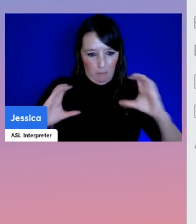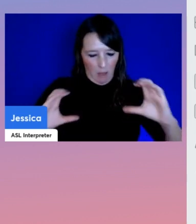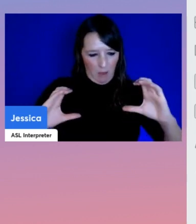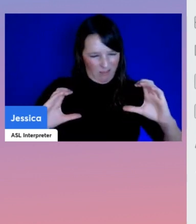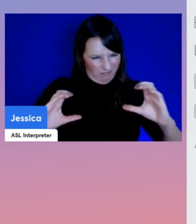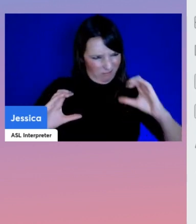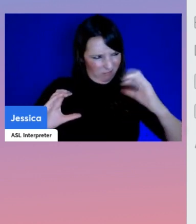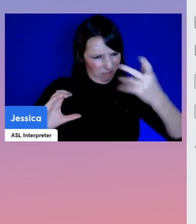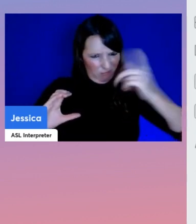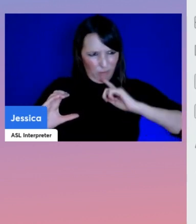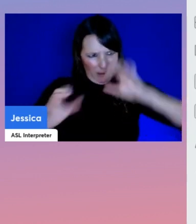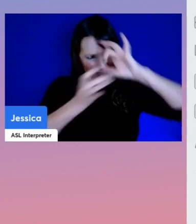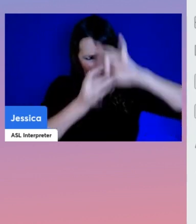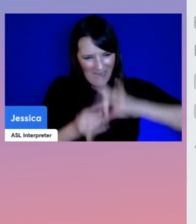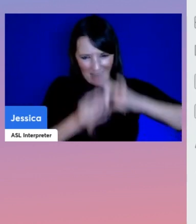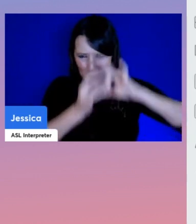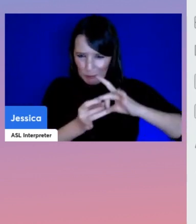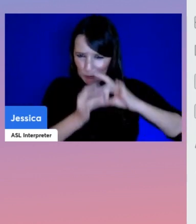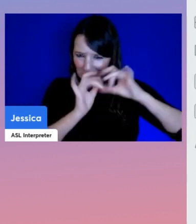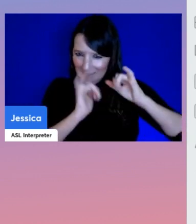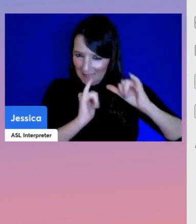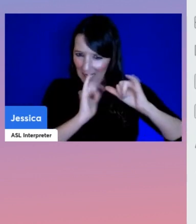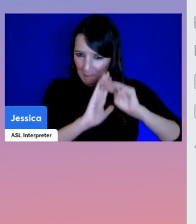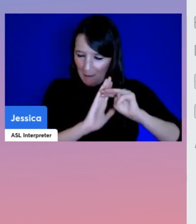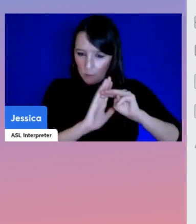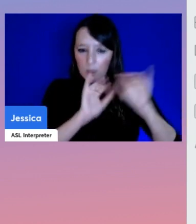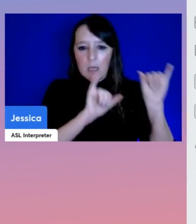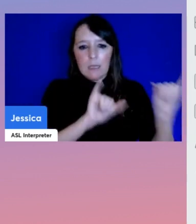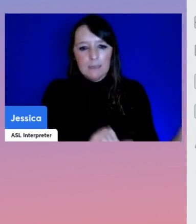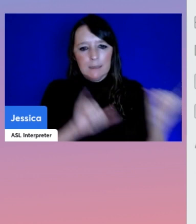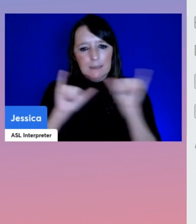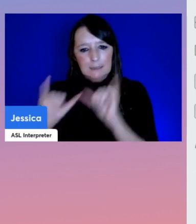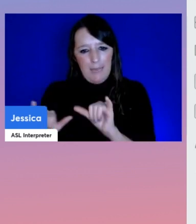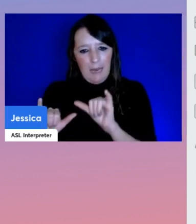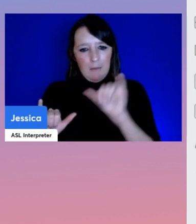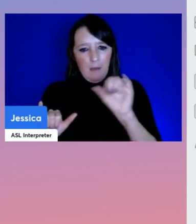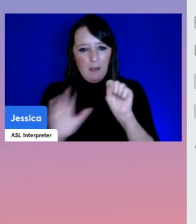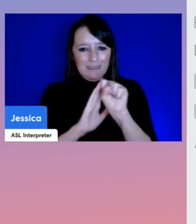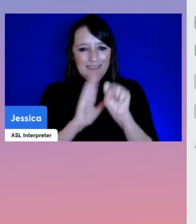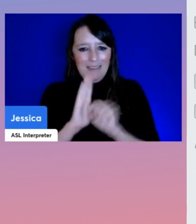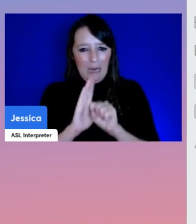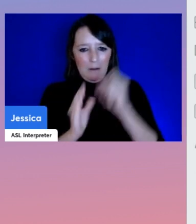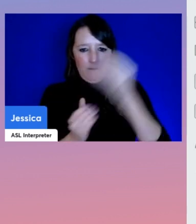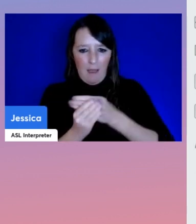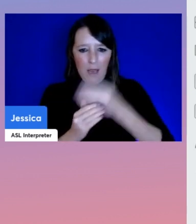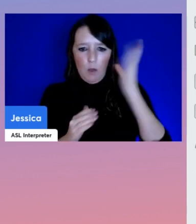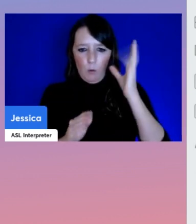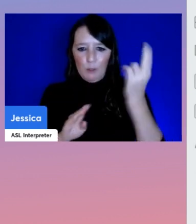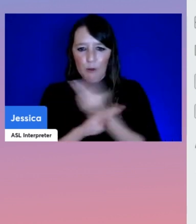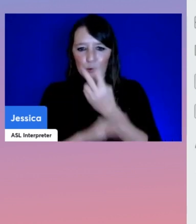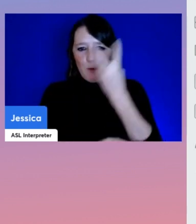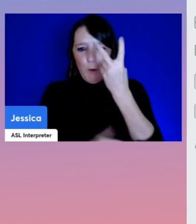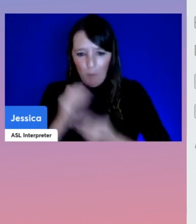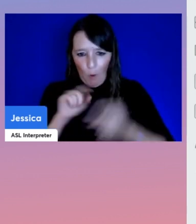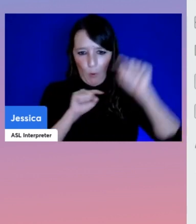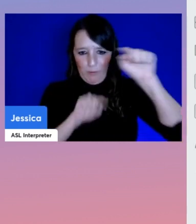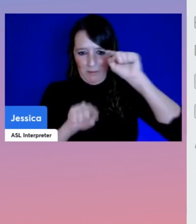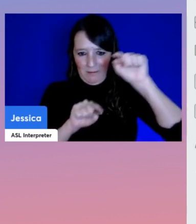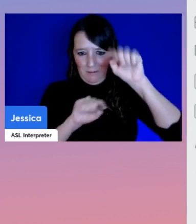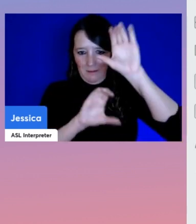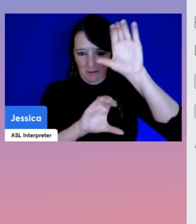then the same state file would be used in both of those cases. which doesn't really work if you want